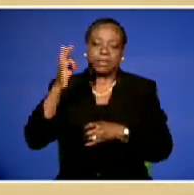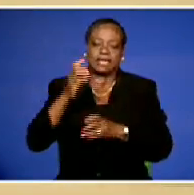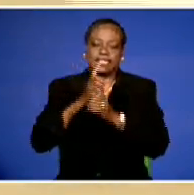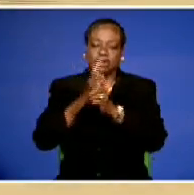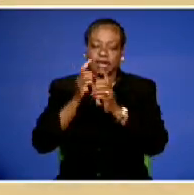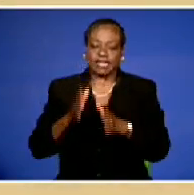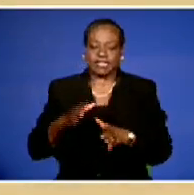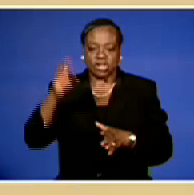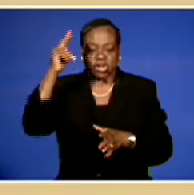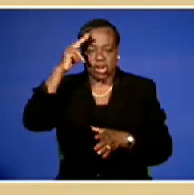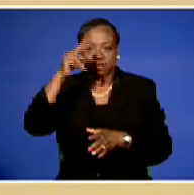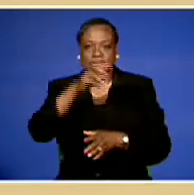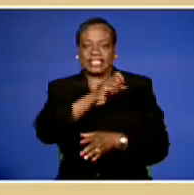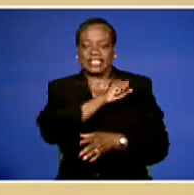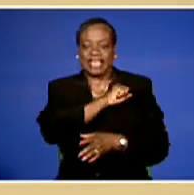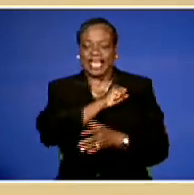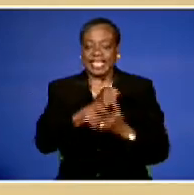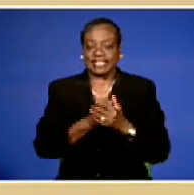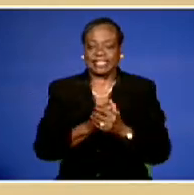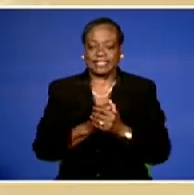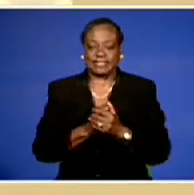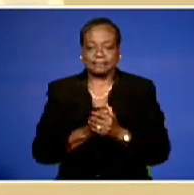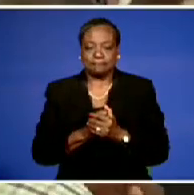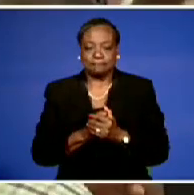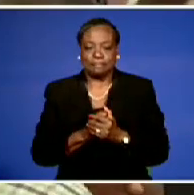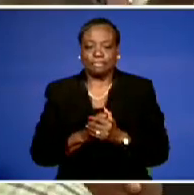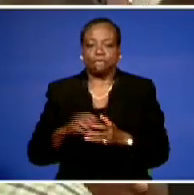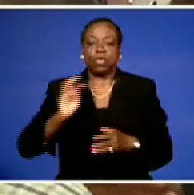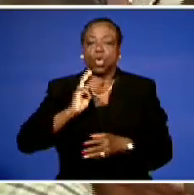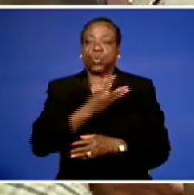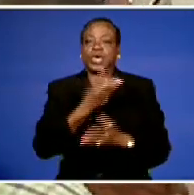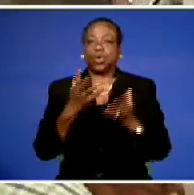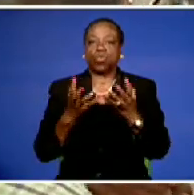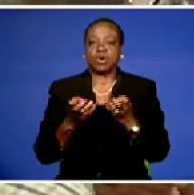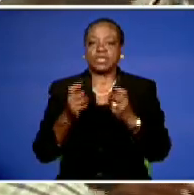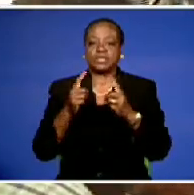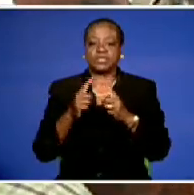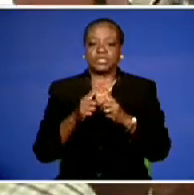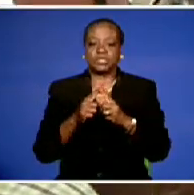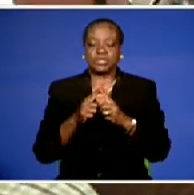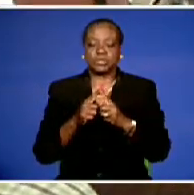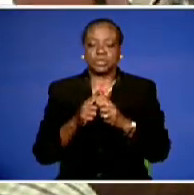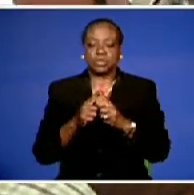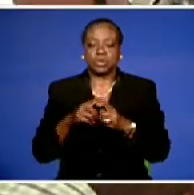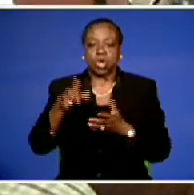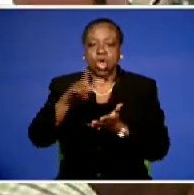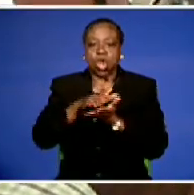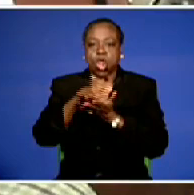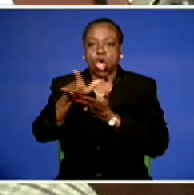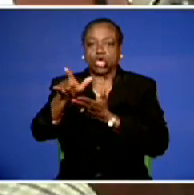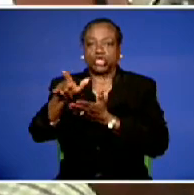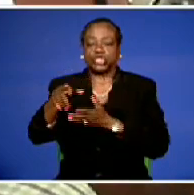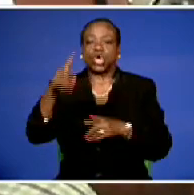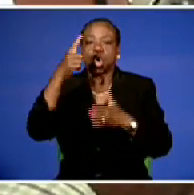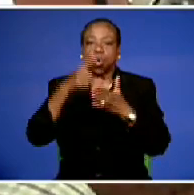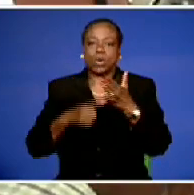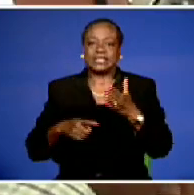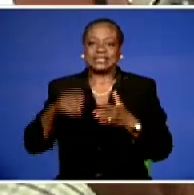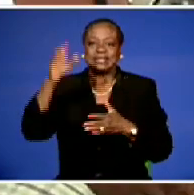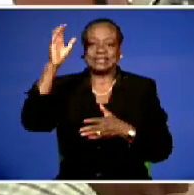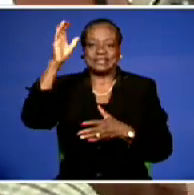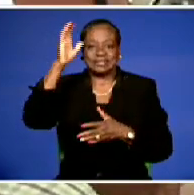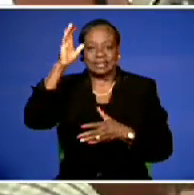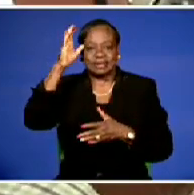about why he decided to stage the event. We wanted to launch what is considered a championship